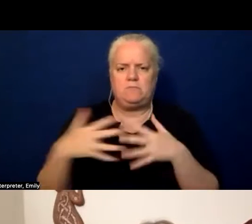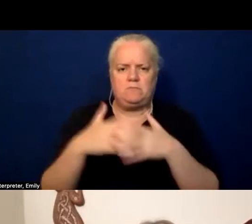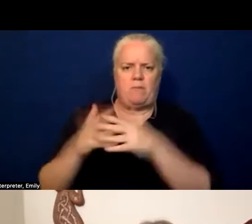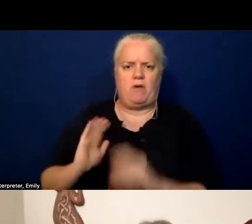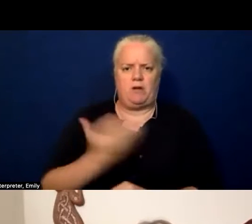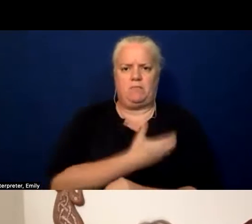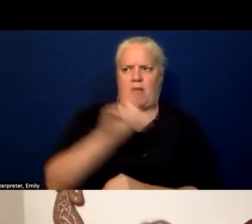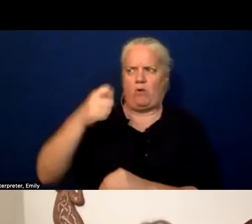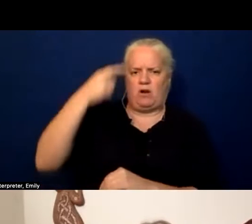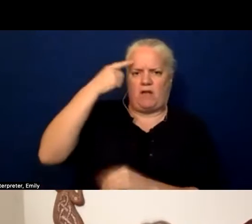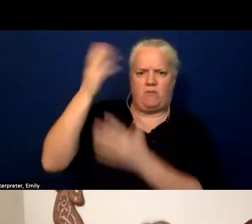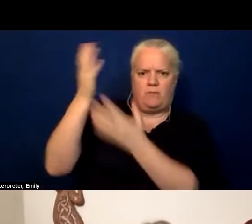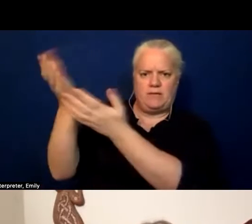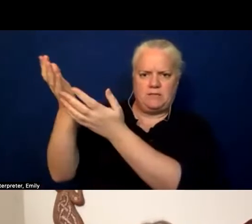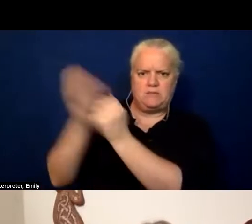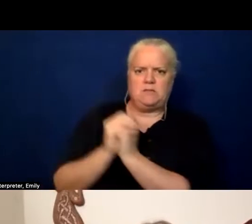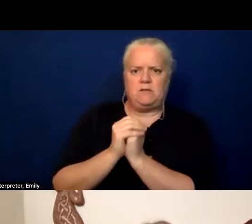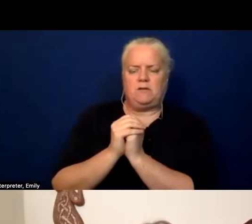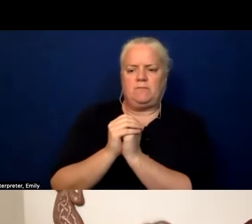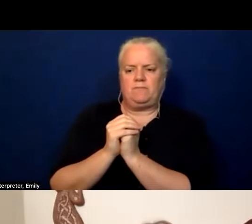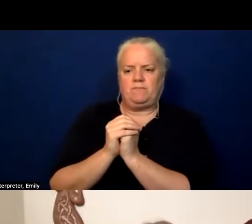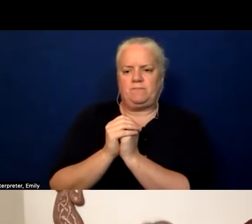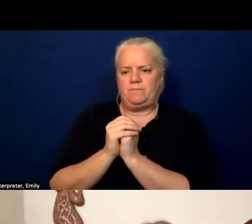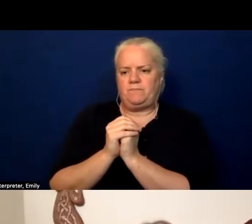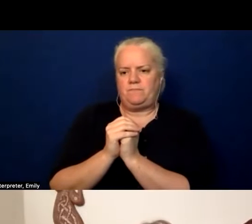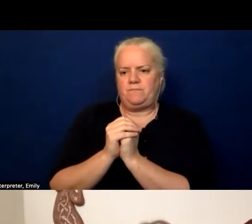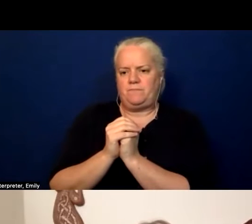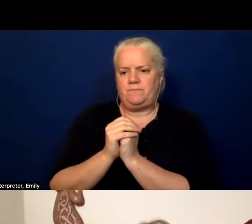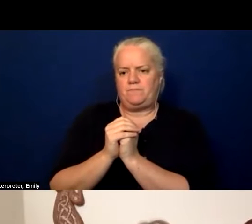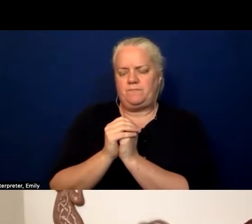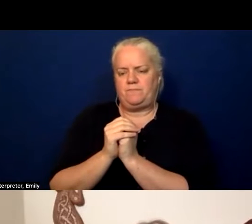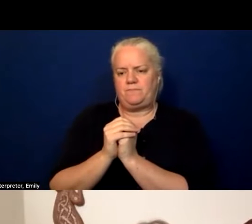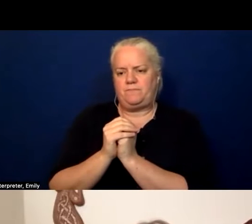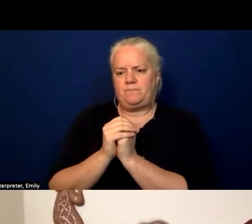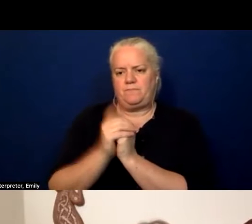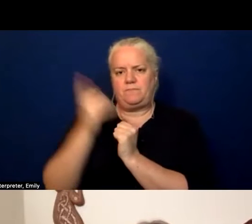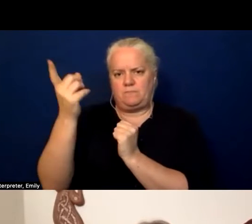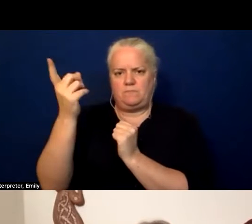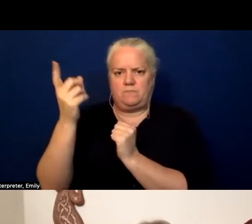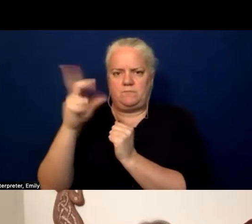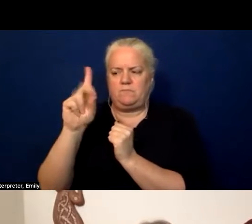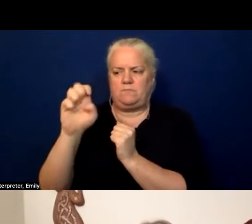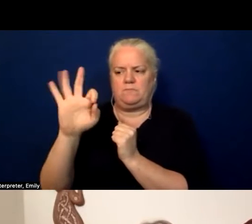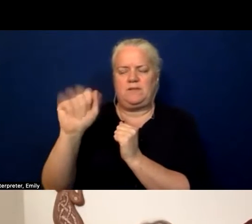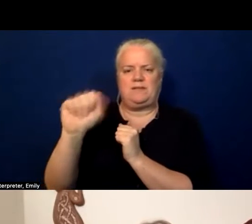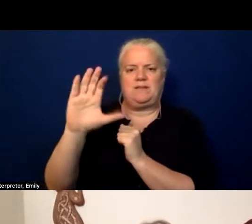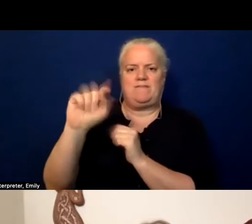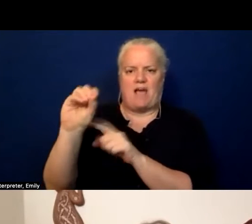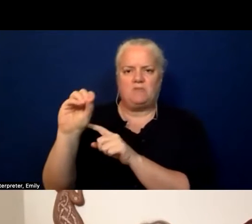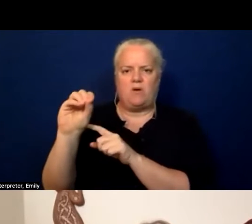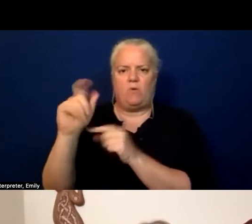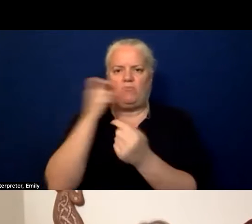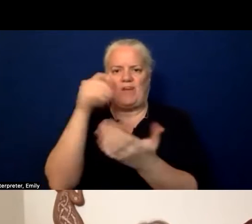to as de facto racism or differentiating from de jure racism, is that